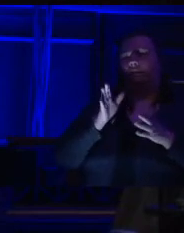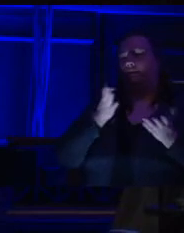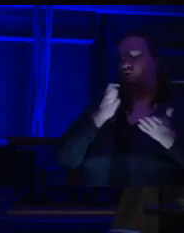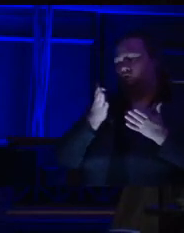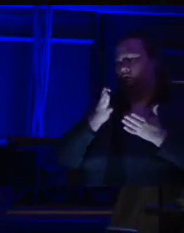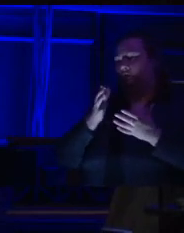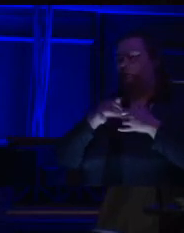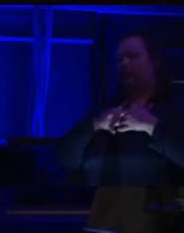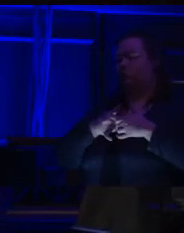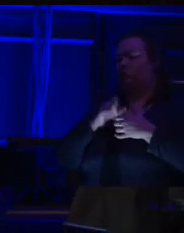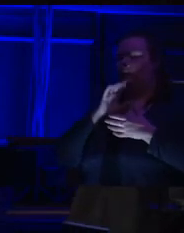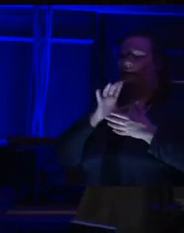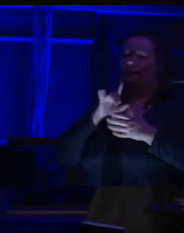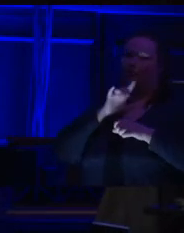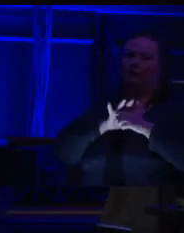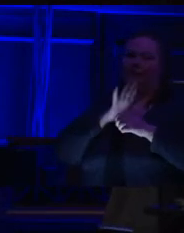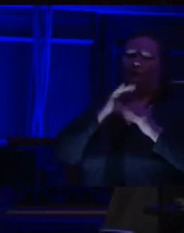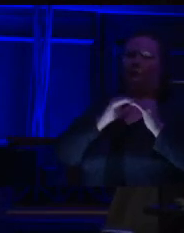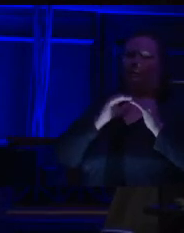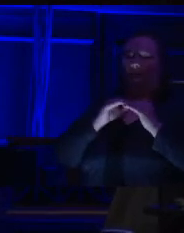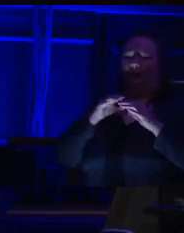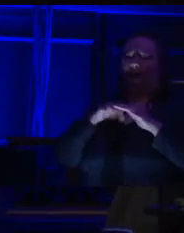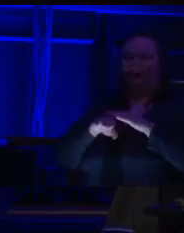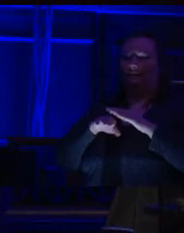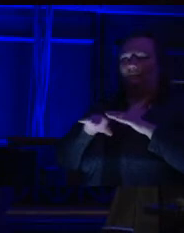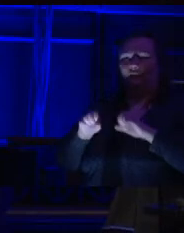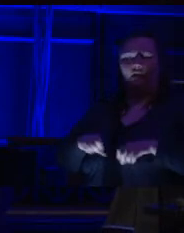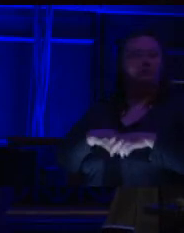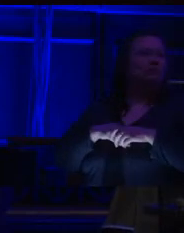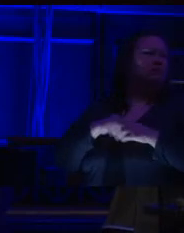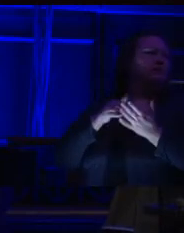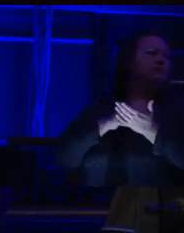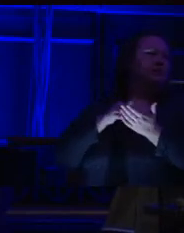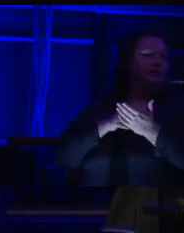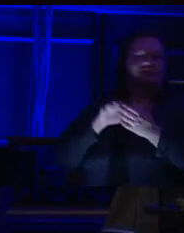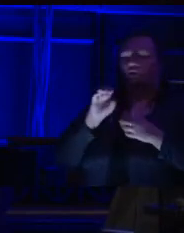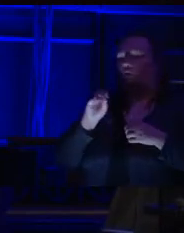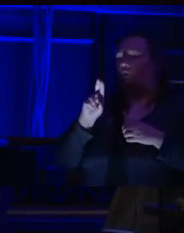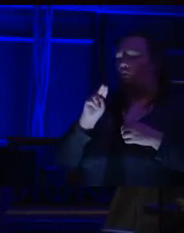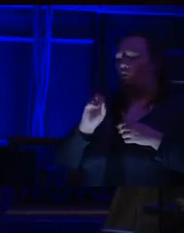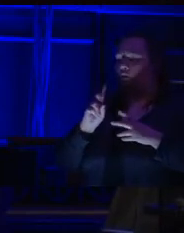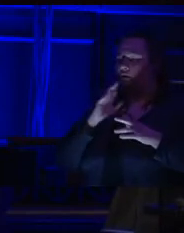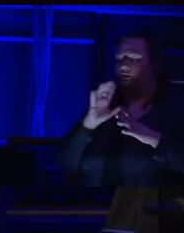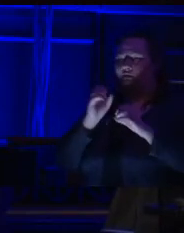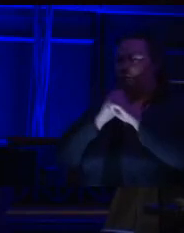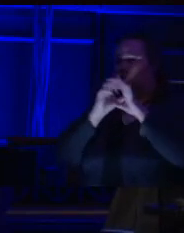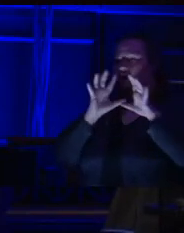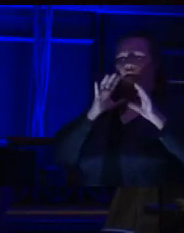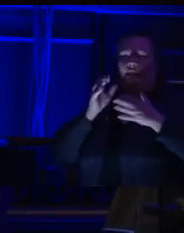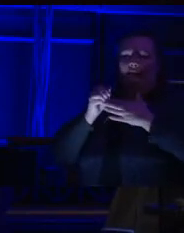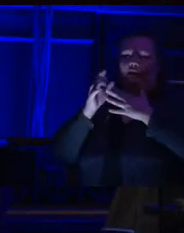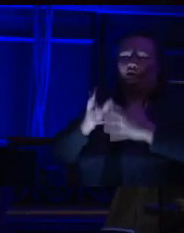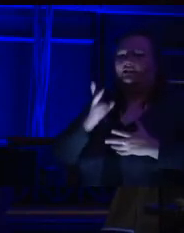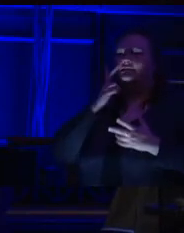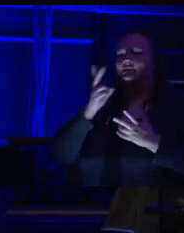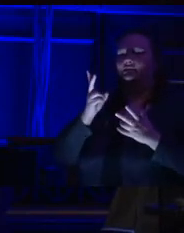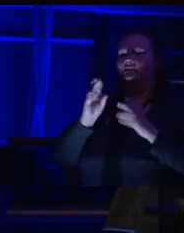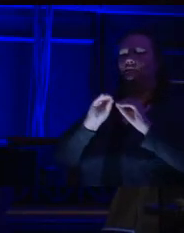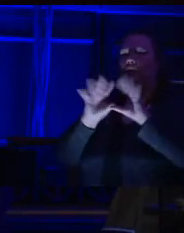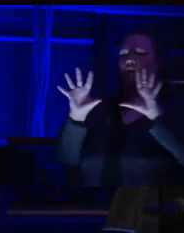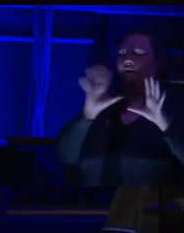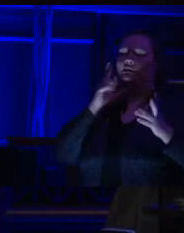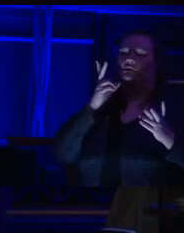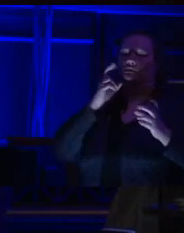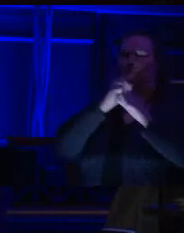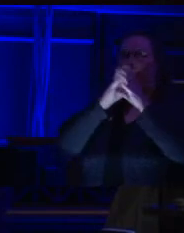its commitment to equity and accessibility. Dr. Ono is a visionary leader. He sees clearly. He has a vision for